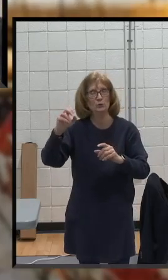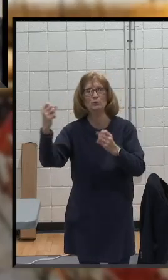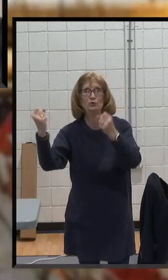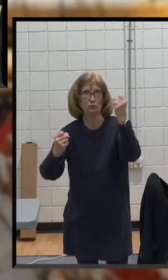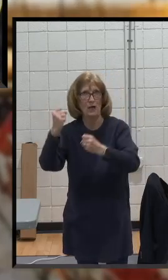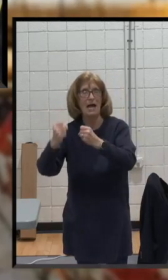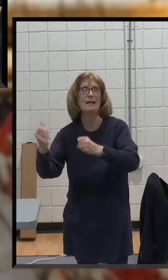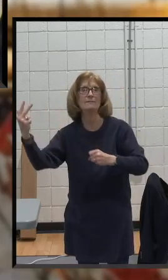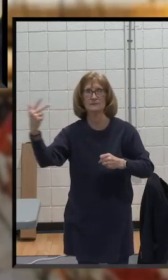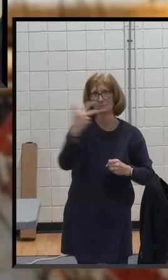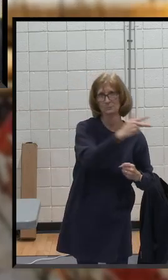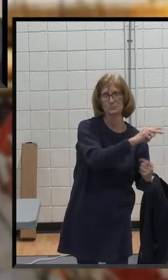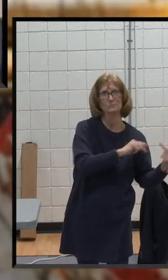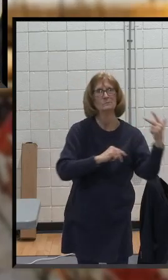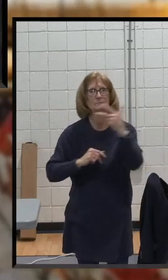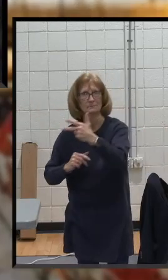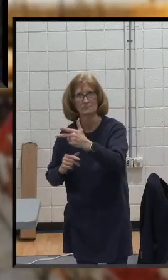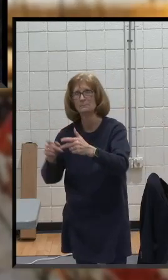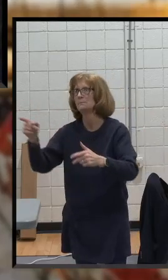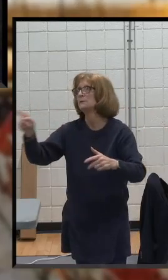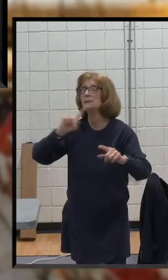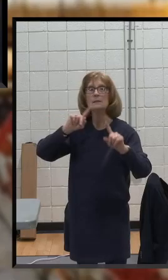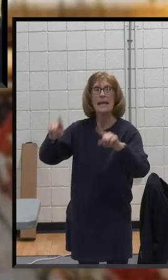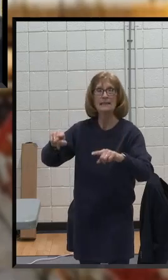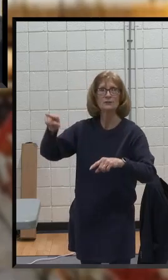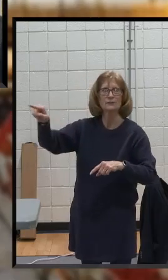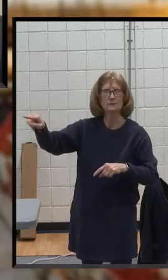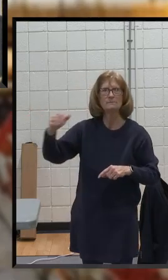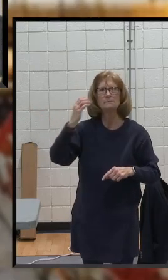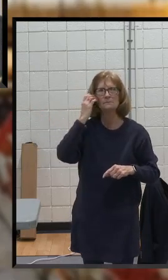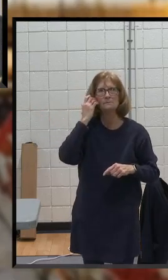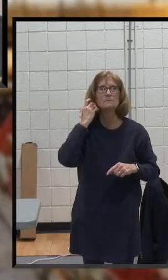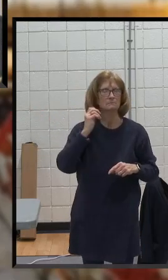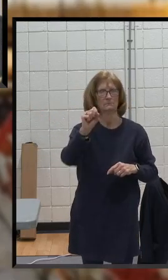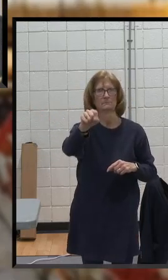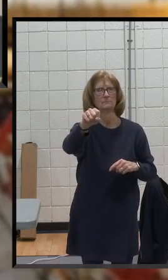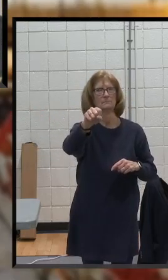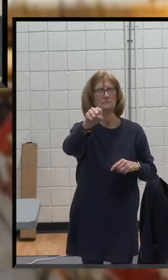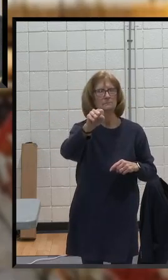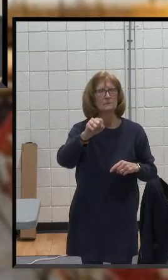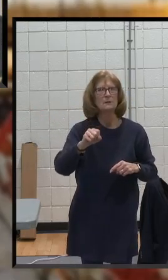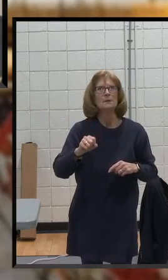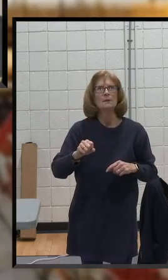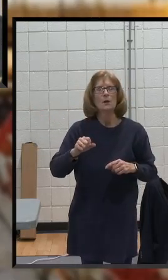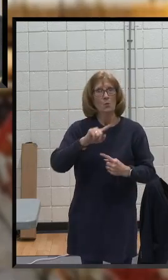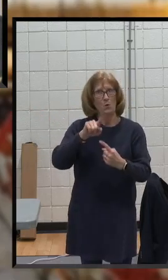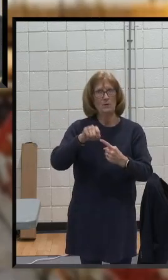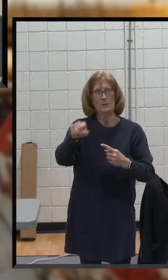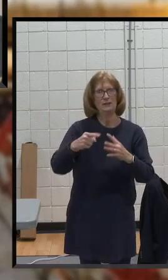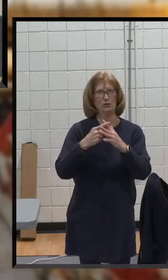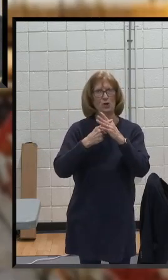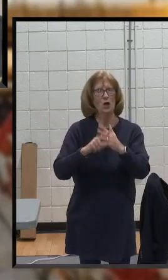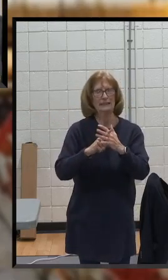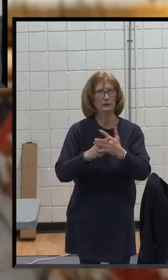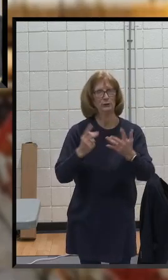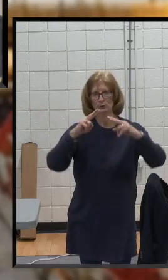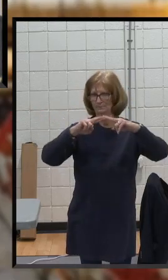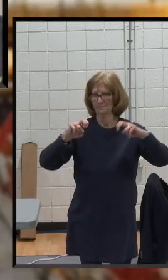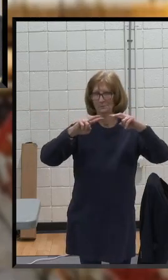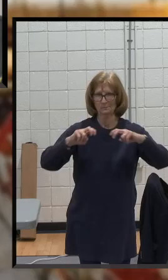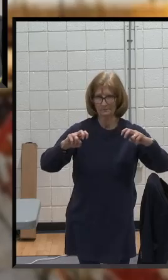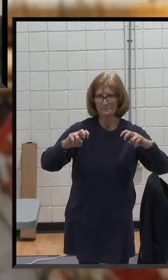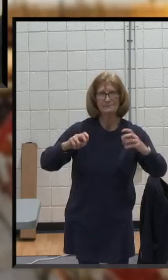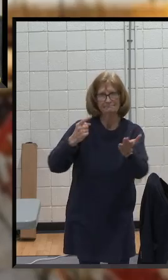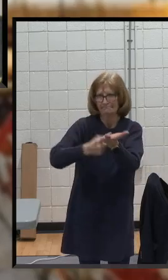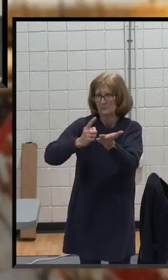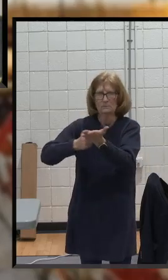Right. So we have been, as I said at the start of this, this bridge has been,